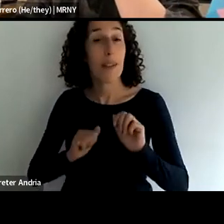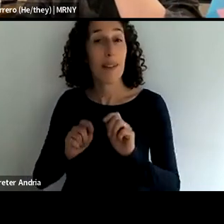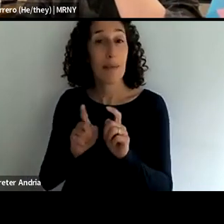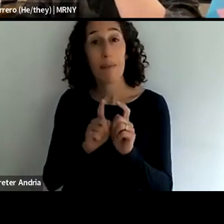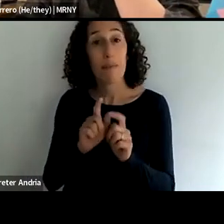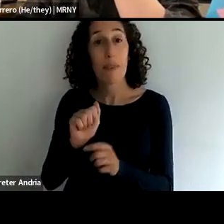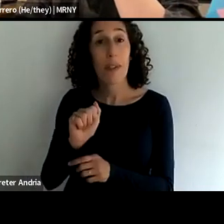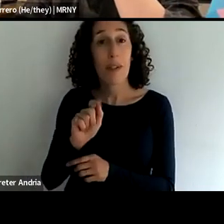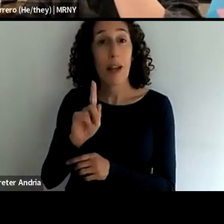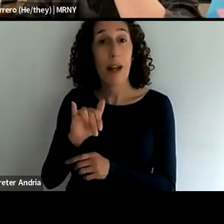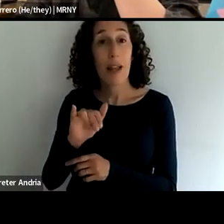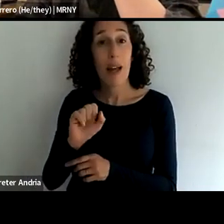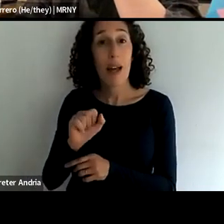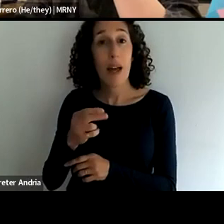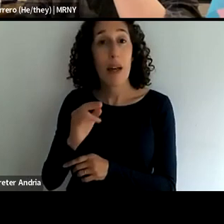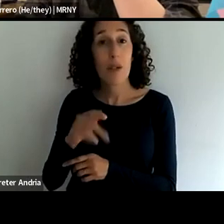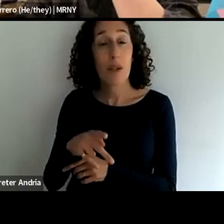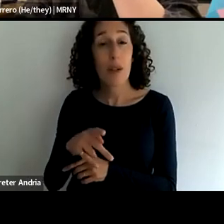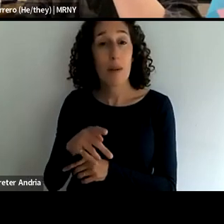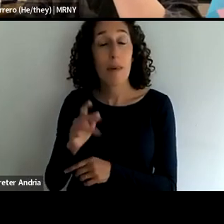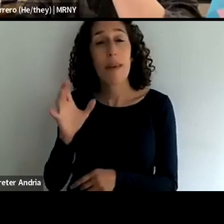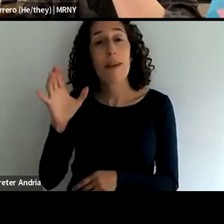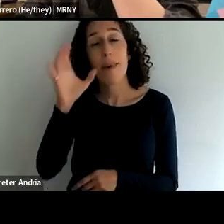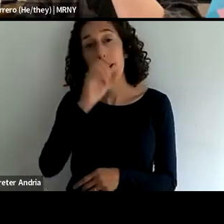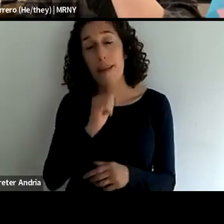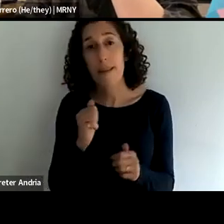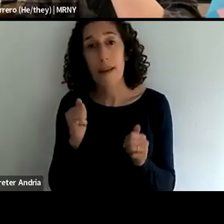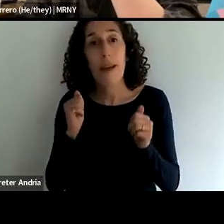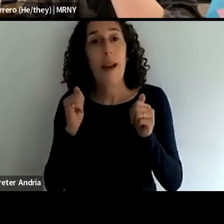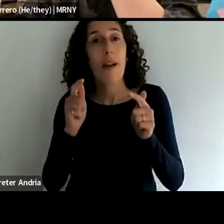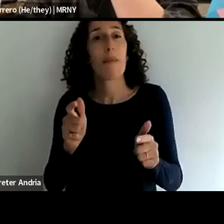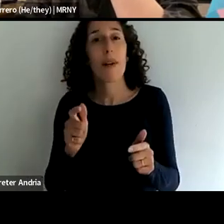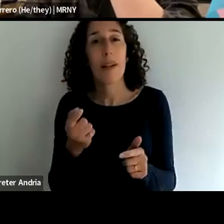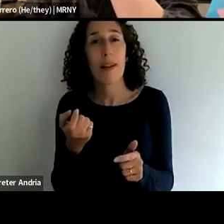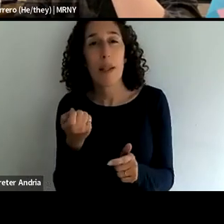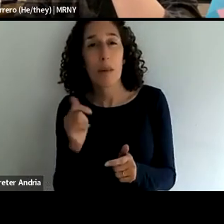guess we all probably do, but um,